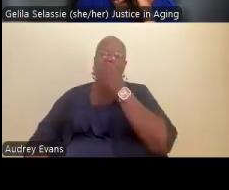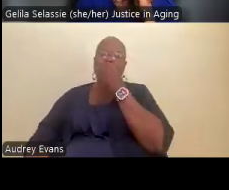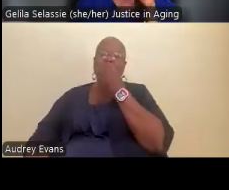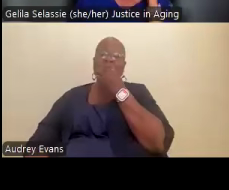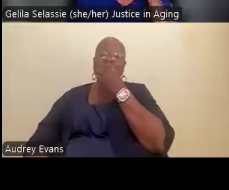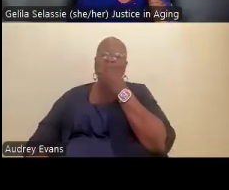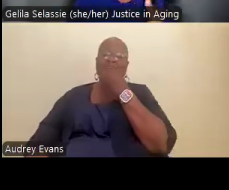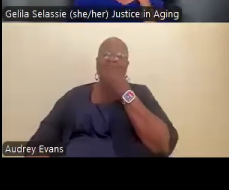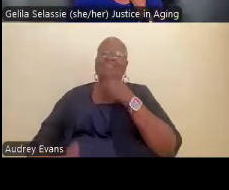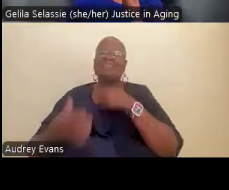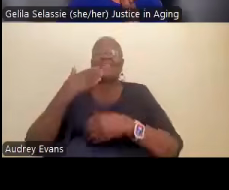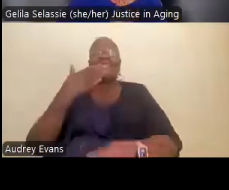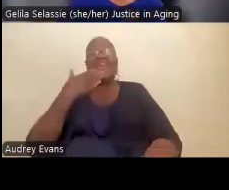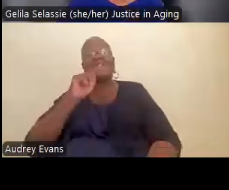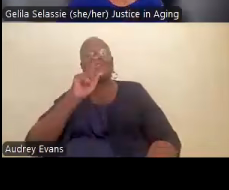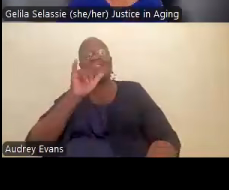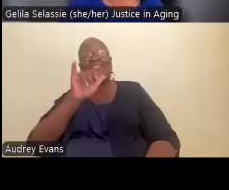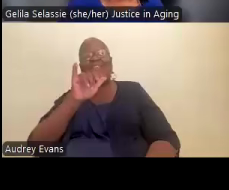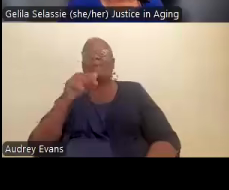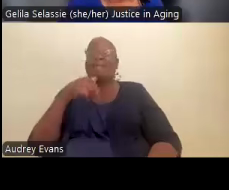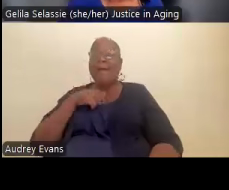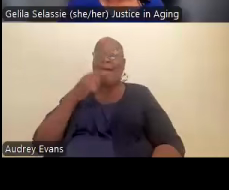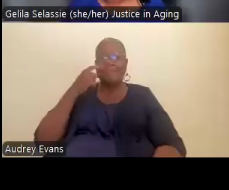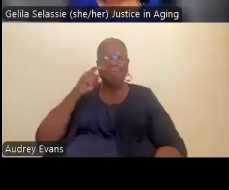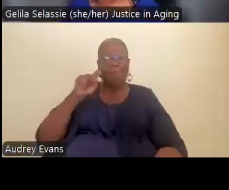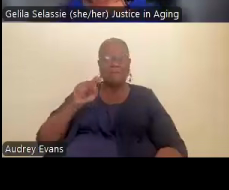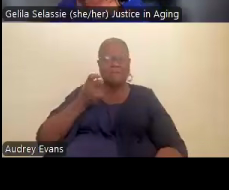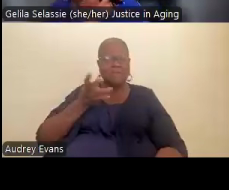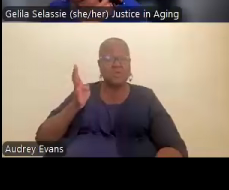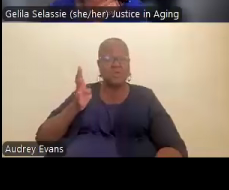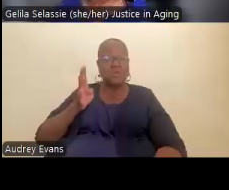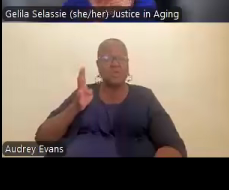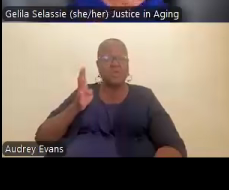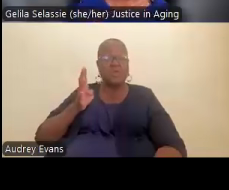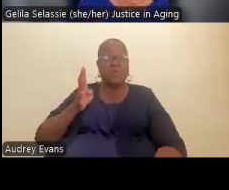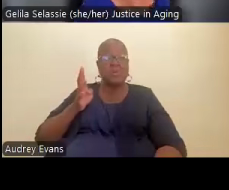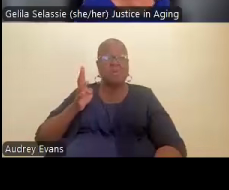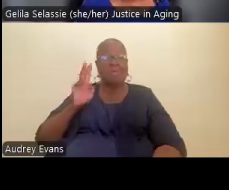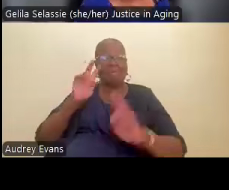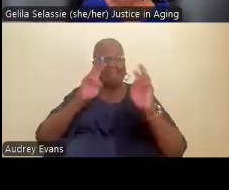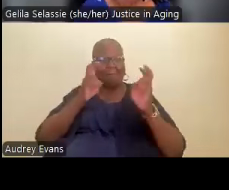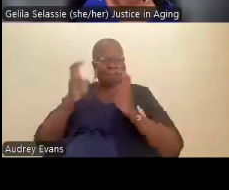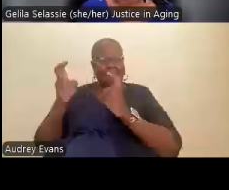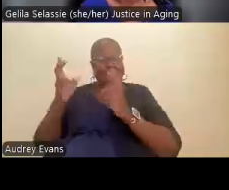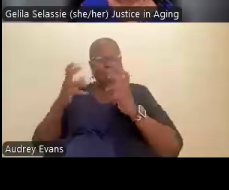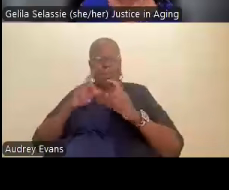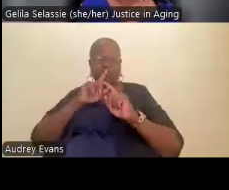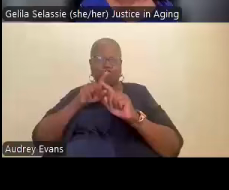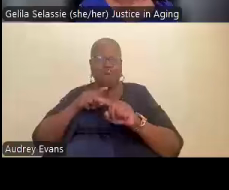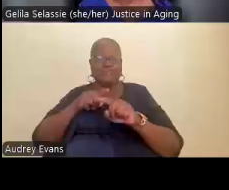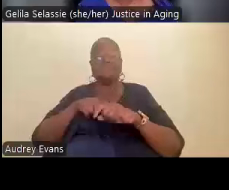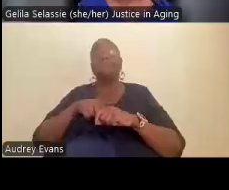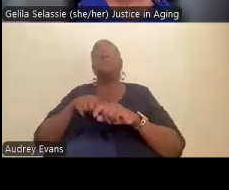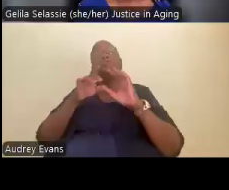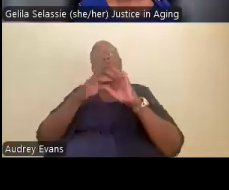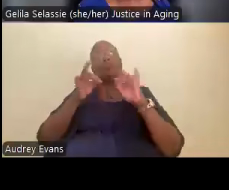Thank you so much, Tiffany. I've noticed a couple really overarching themes that I wanted to address. As we